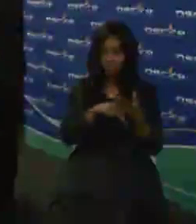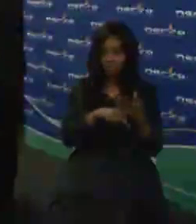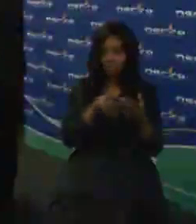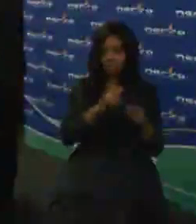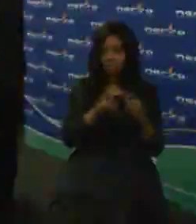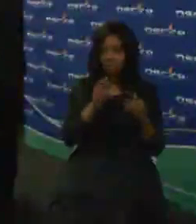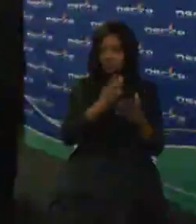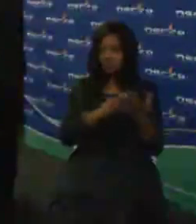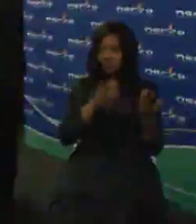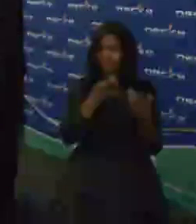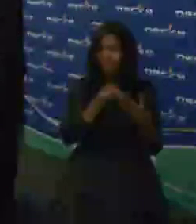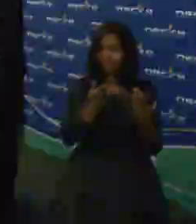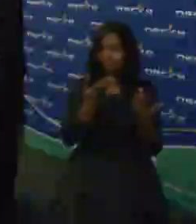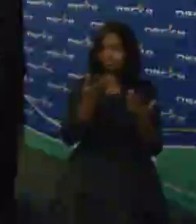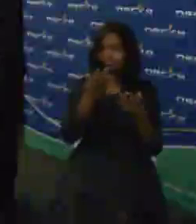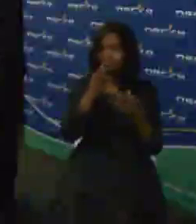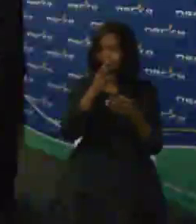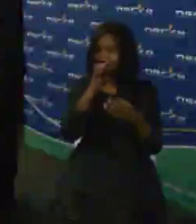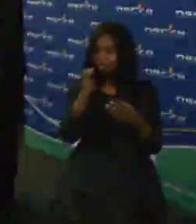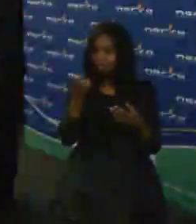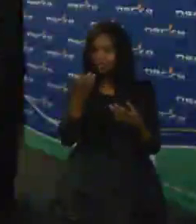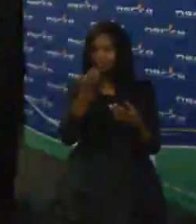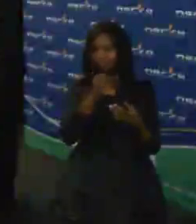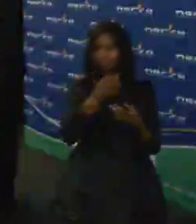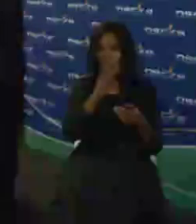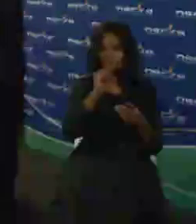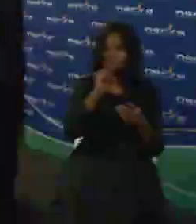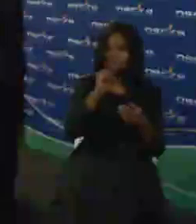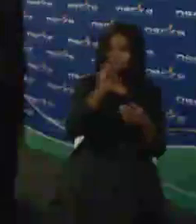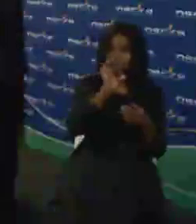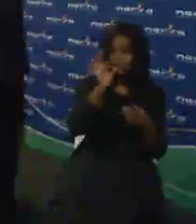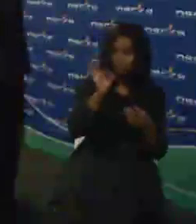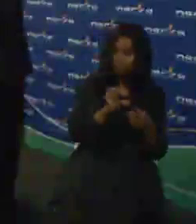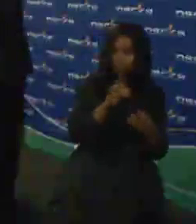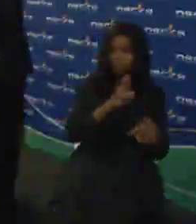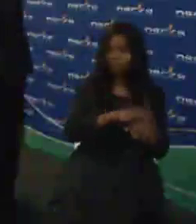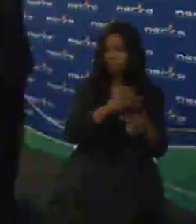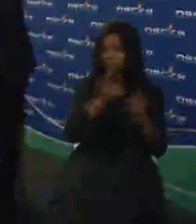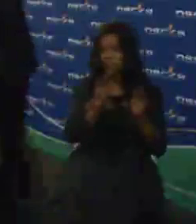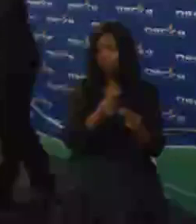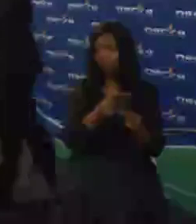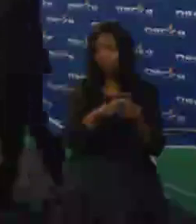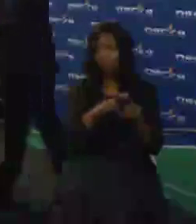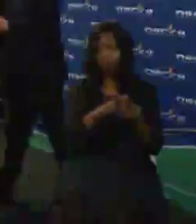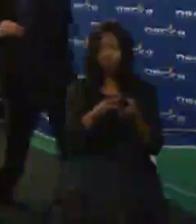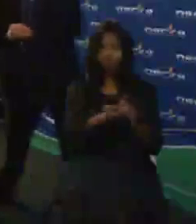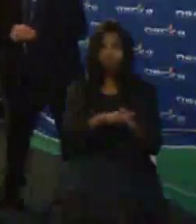having some kind of fees or markups on the electricity price. Thank you.